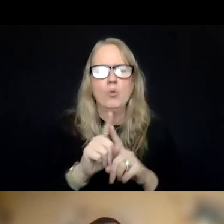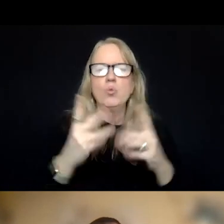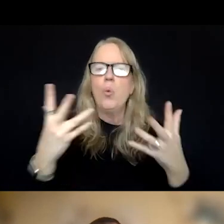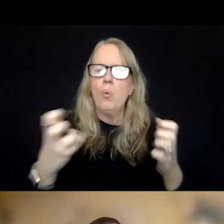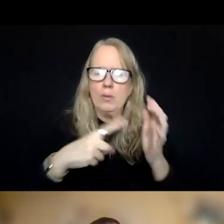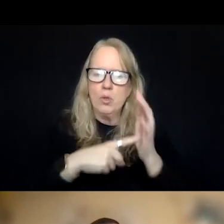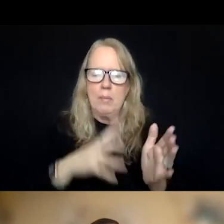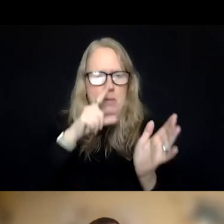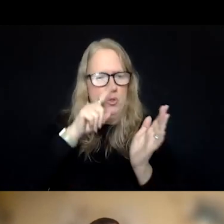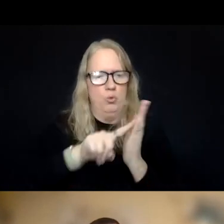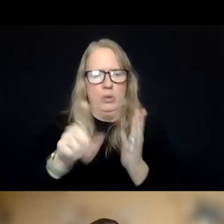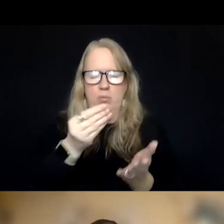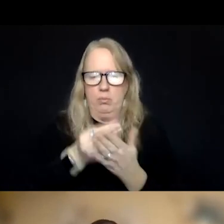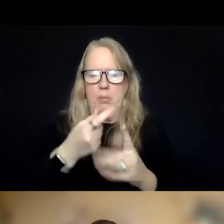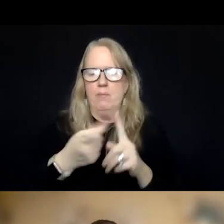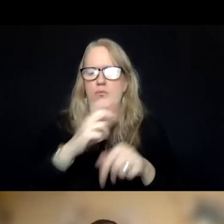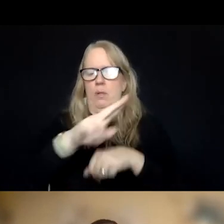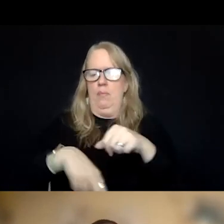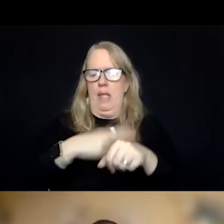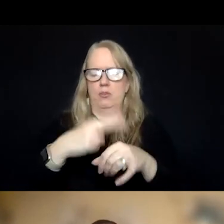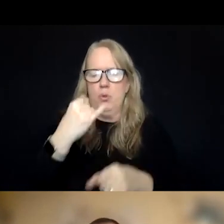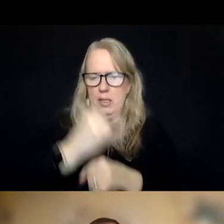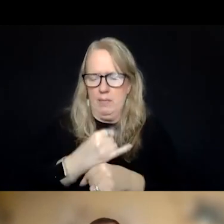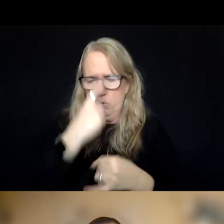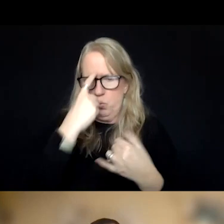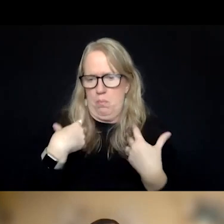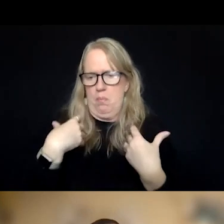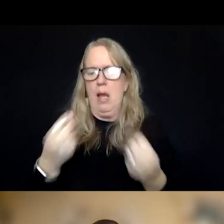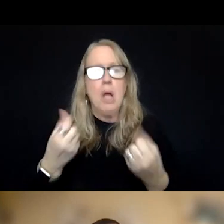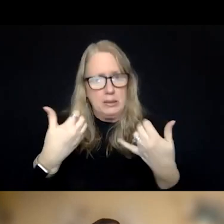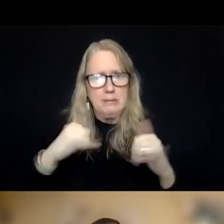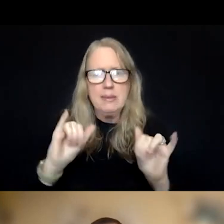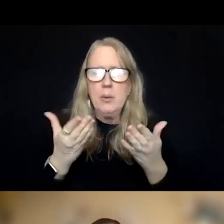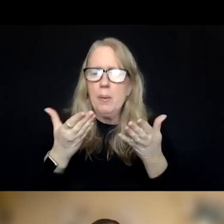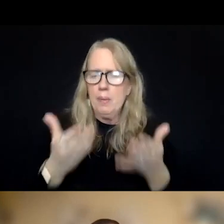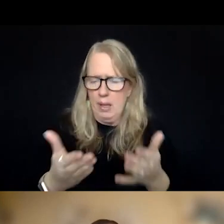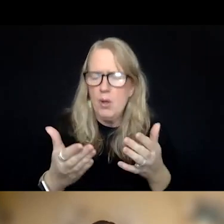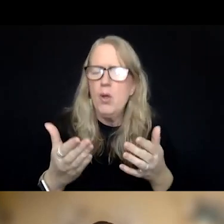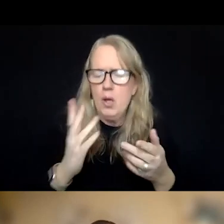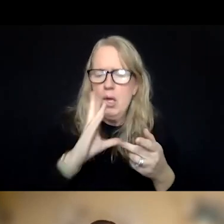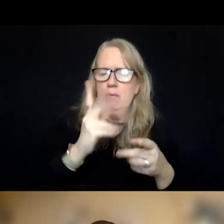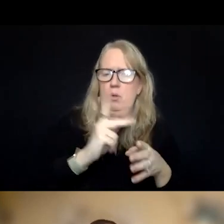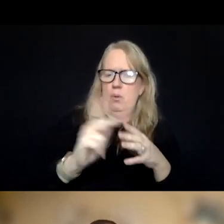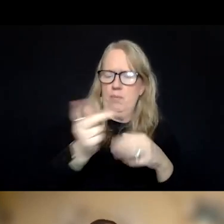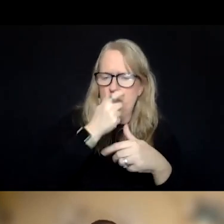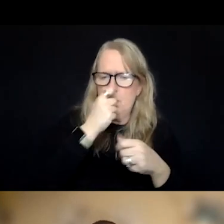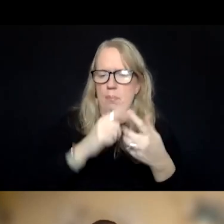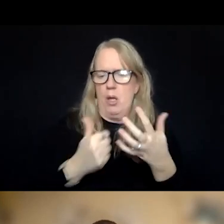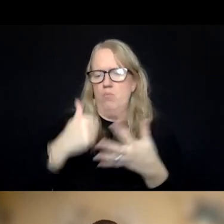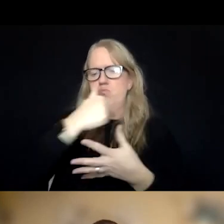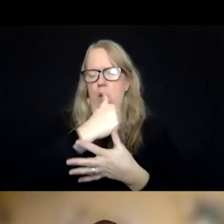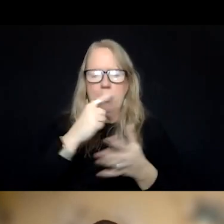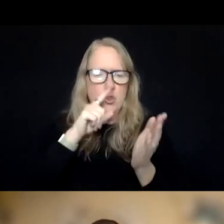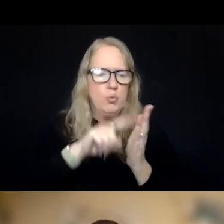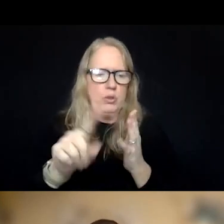that research funding from National Institute of Mental Health is still available under the Notice of Special Interest on priority research